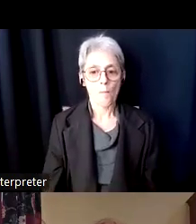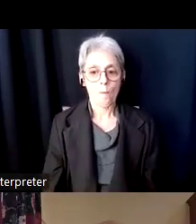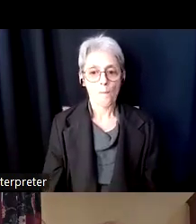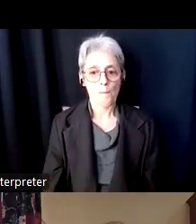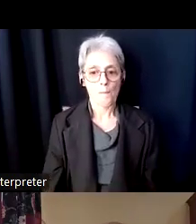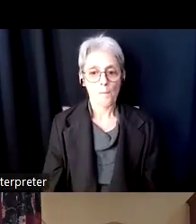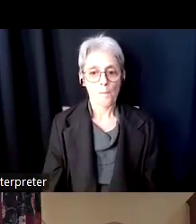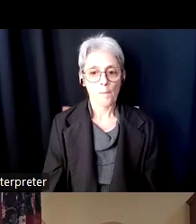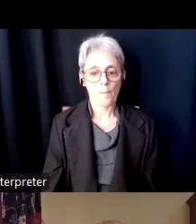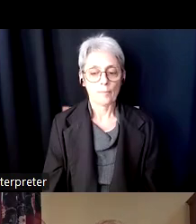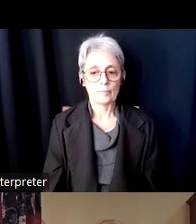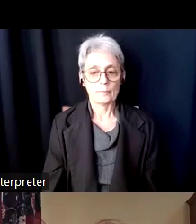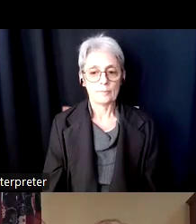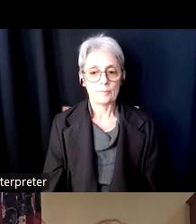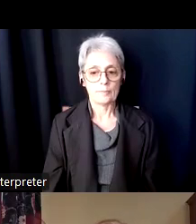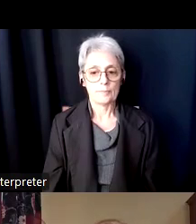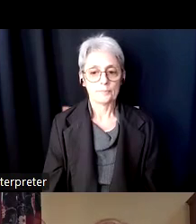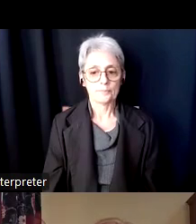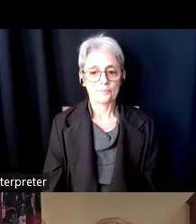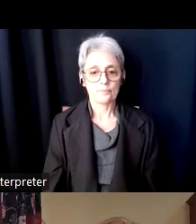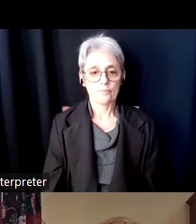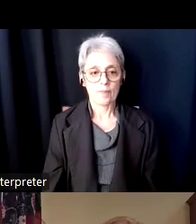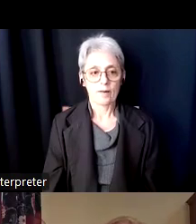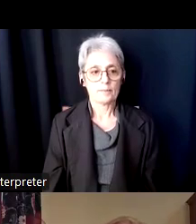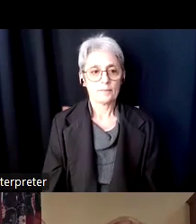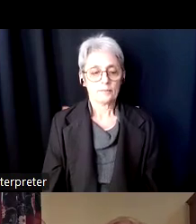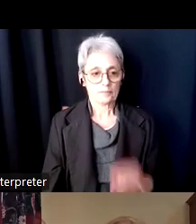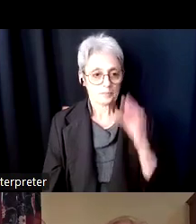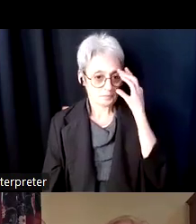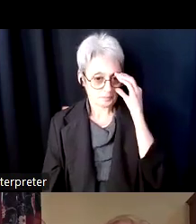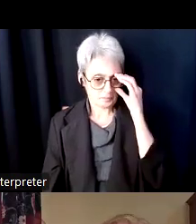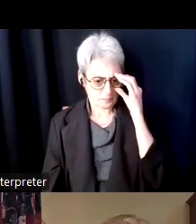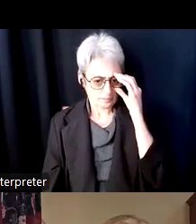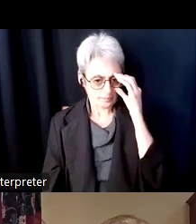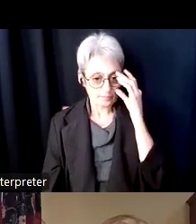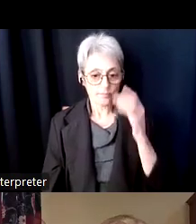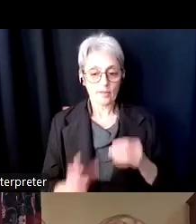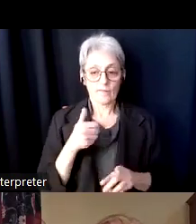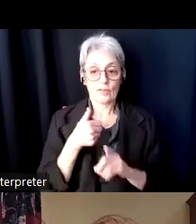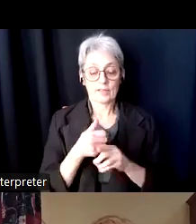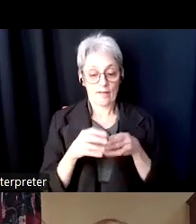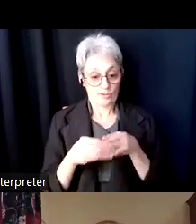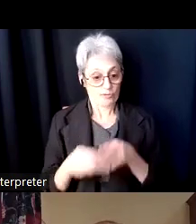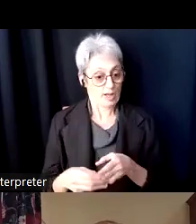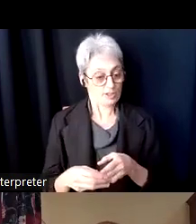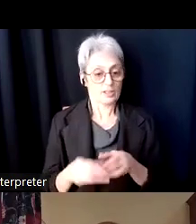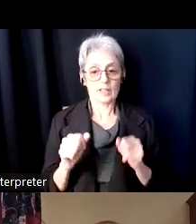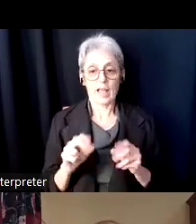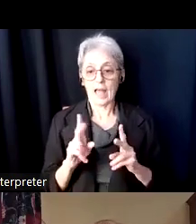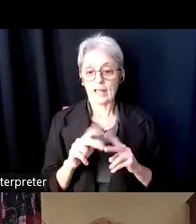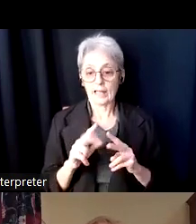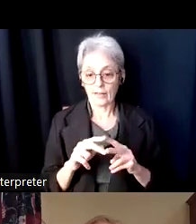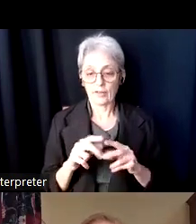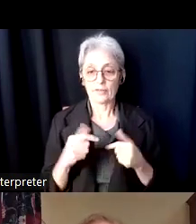It's important to note that in self-direction, there's both the option of having employer authority, where you can choose your own